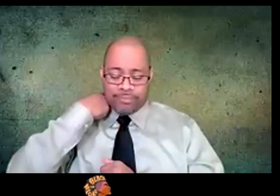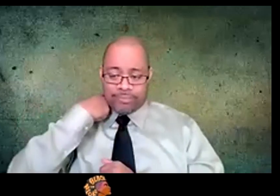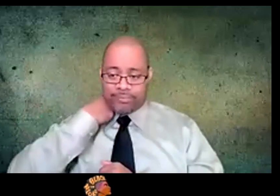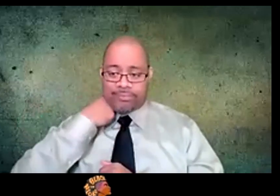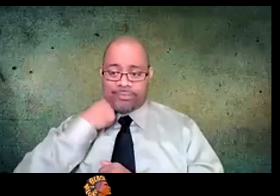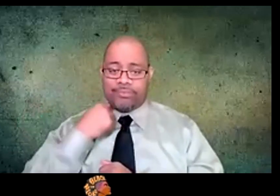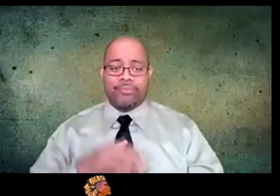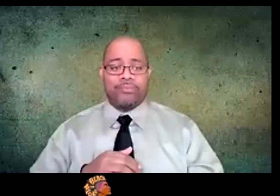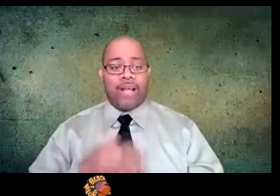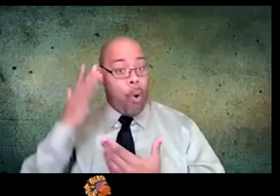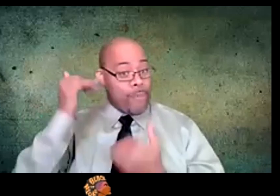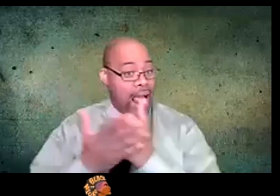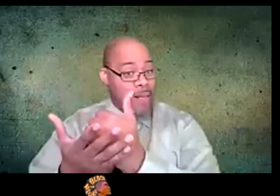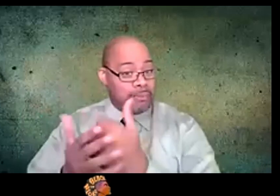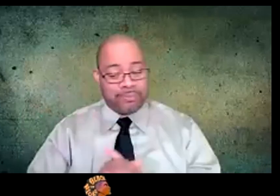I hope that helps.